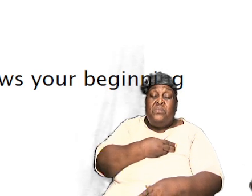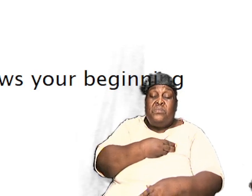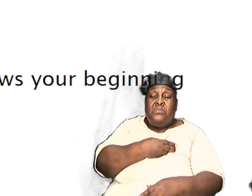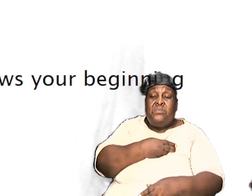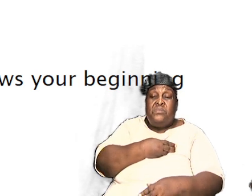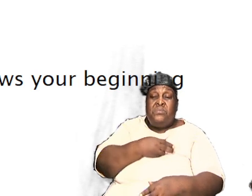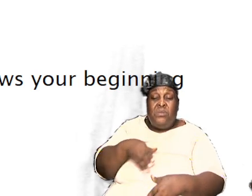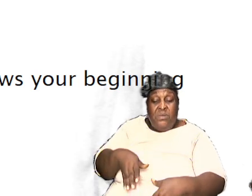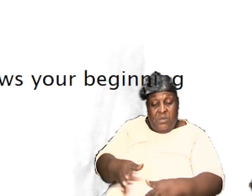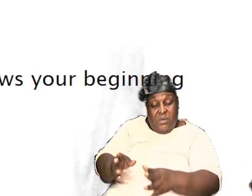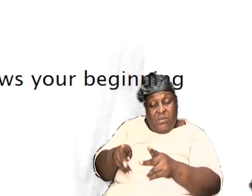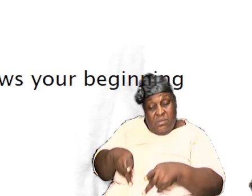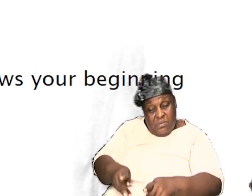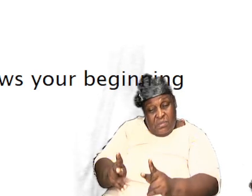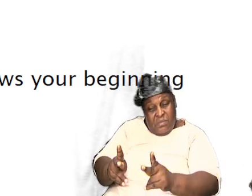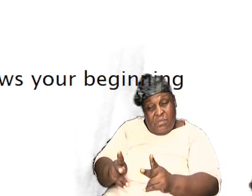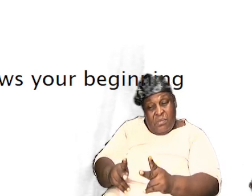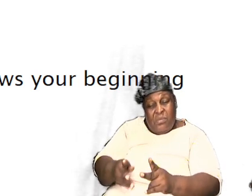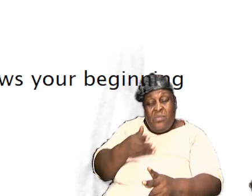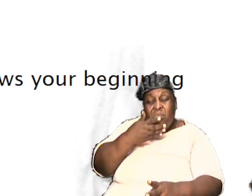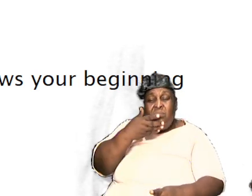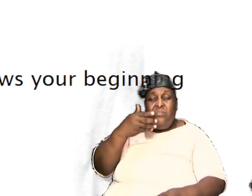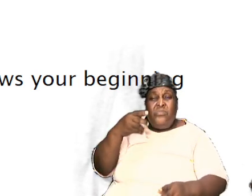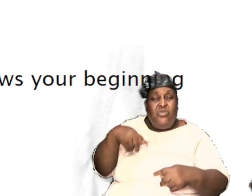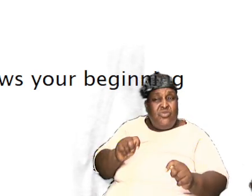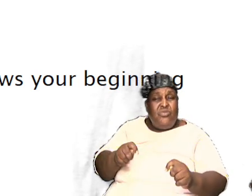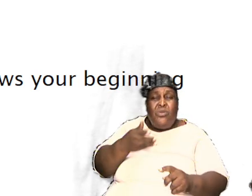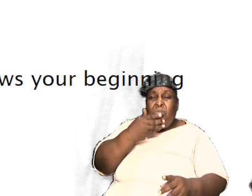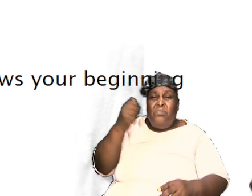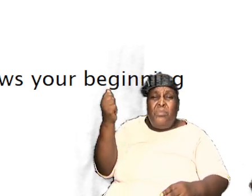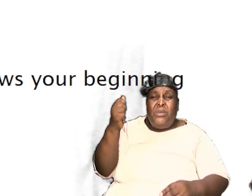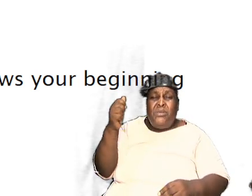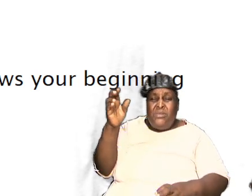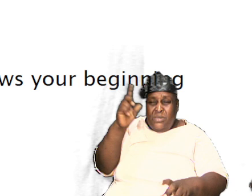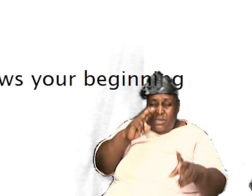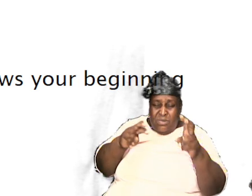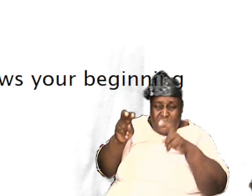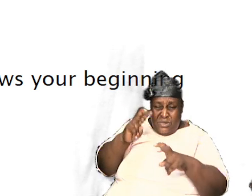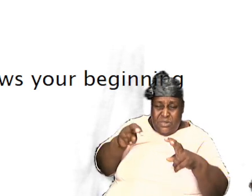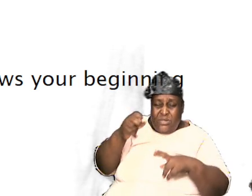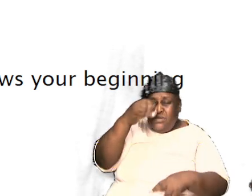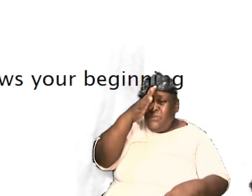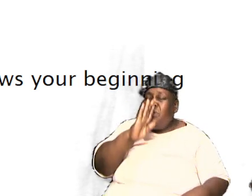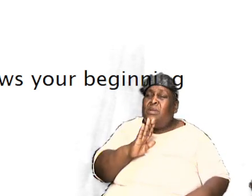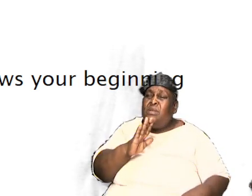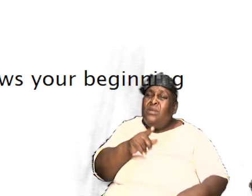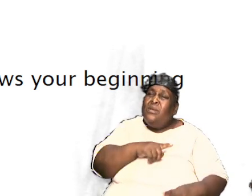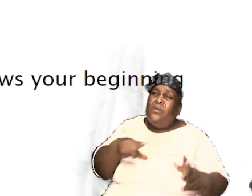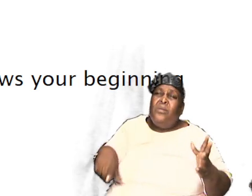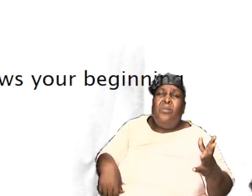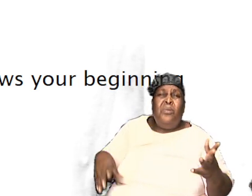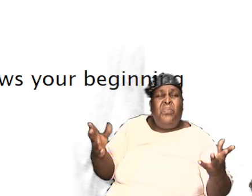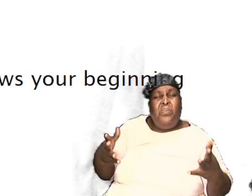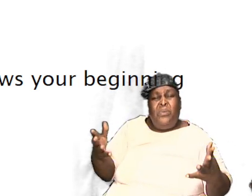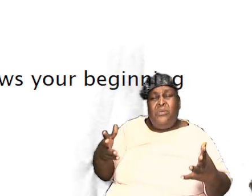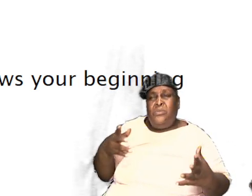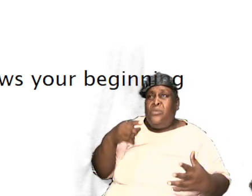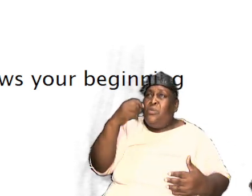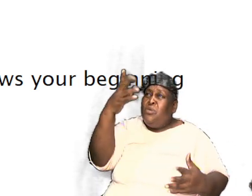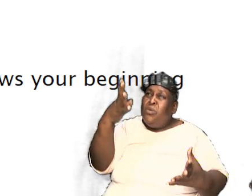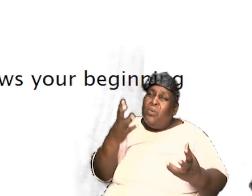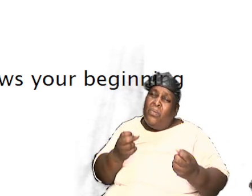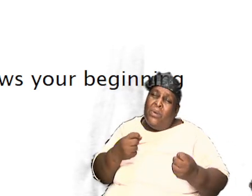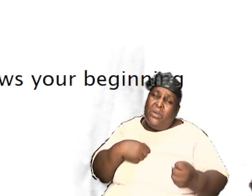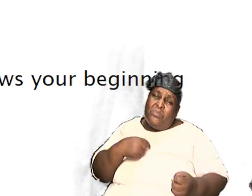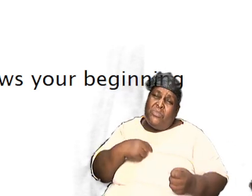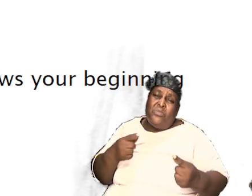know, you know, try our very best to keep the Lord, inquire of the Lord, like what is it that we have need to do? I guarantee us that if